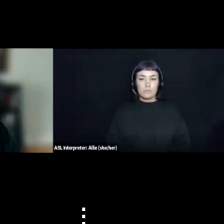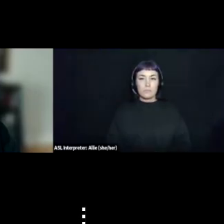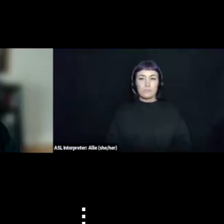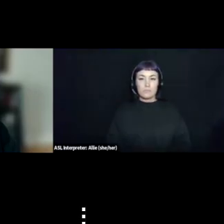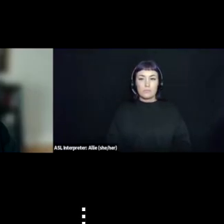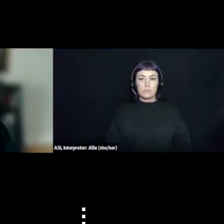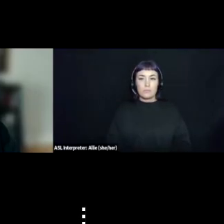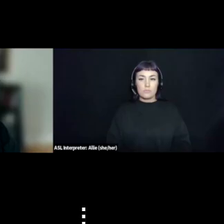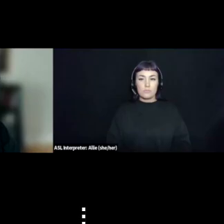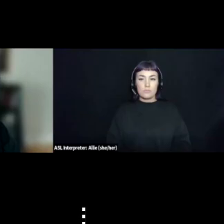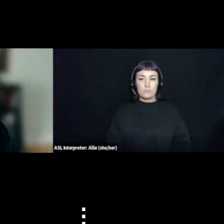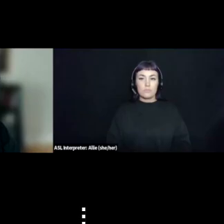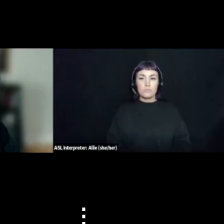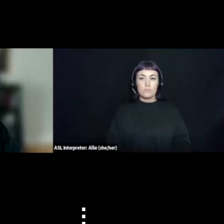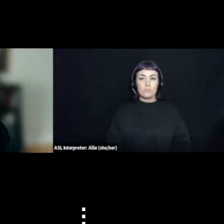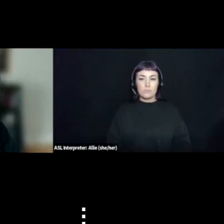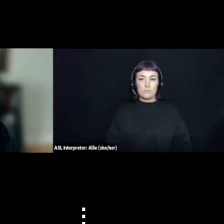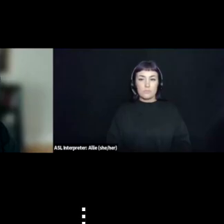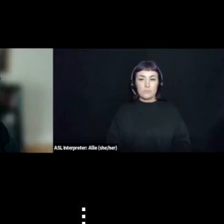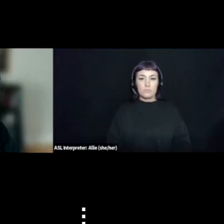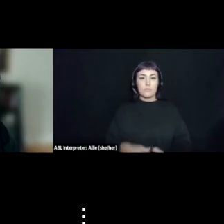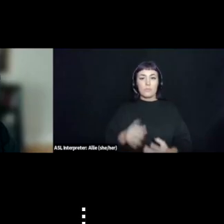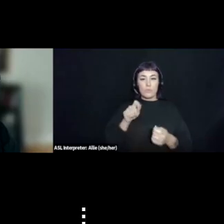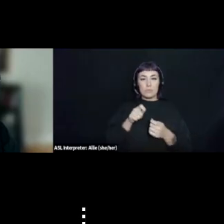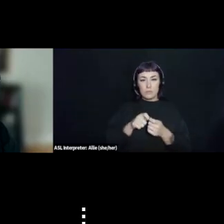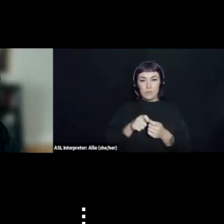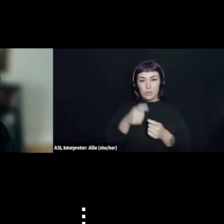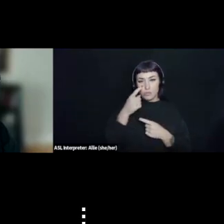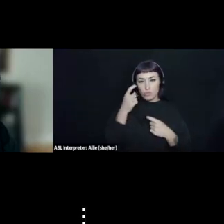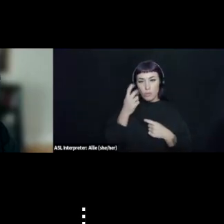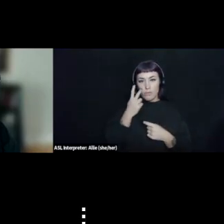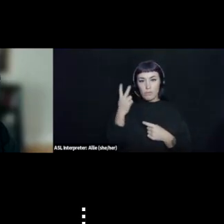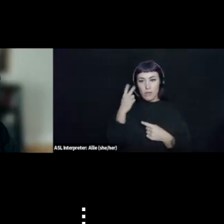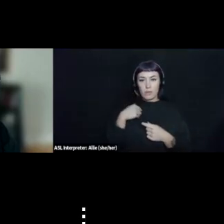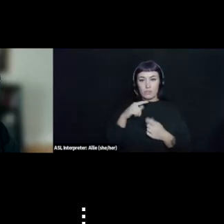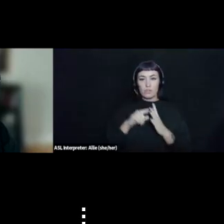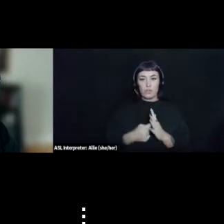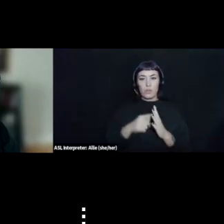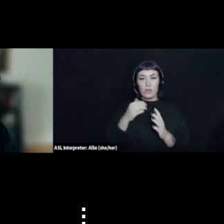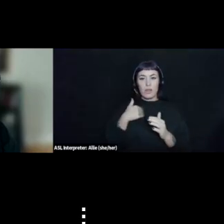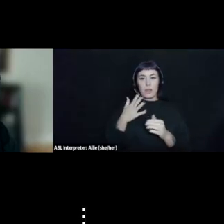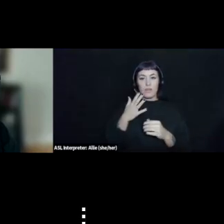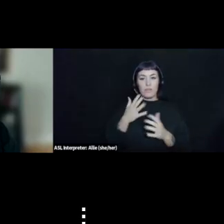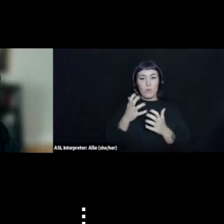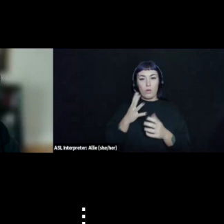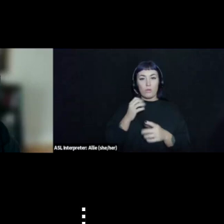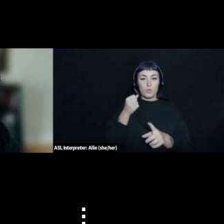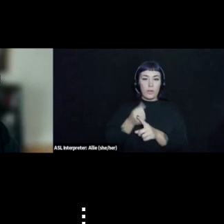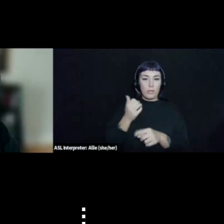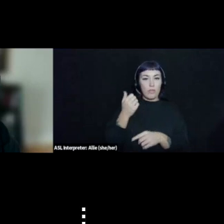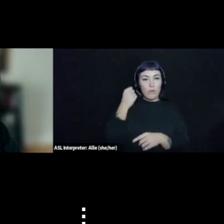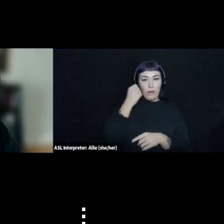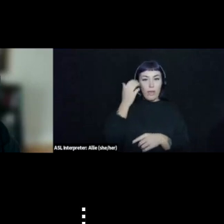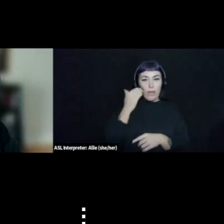Yeah, so when they were having a specific trauma flashback and started having the urge to hit their head or hit their arm,